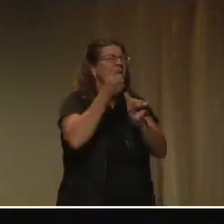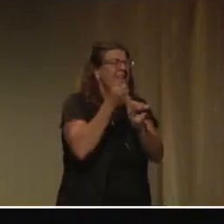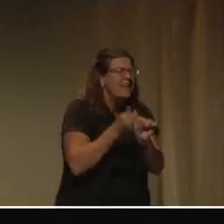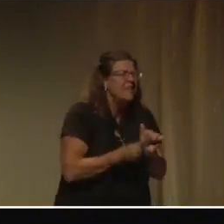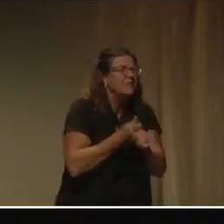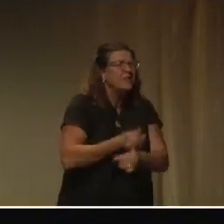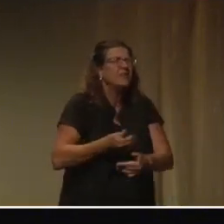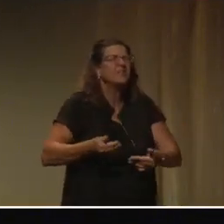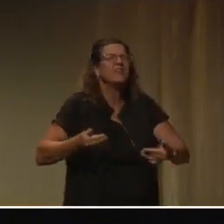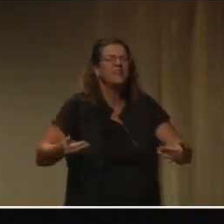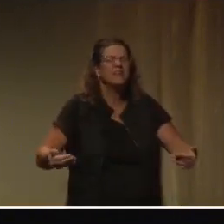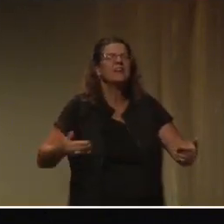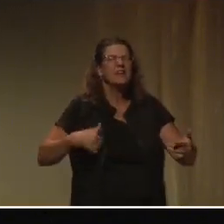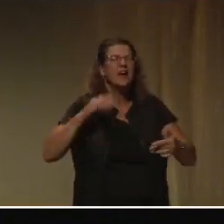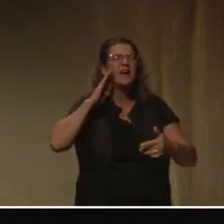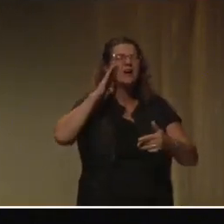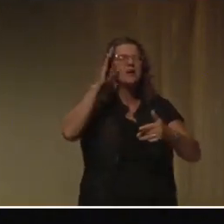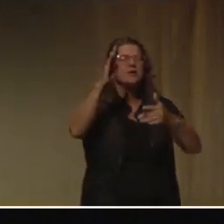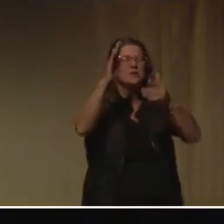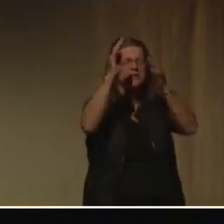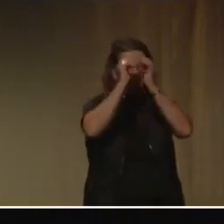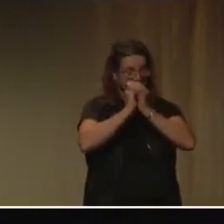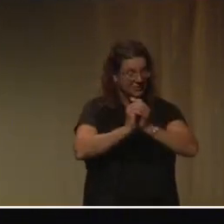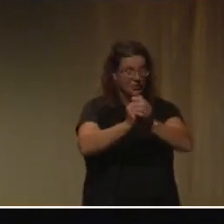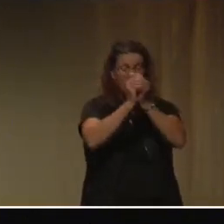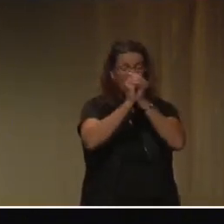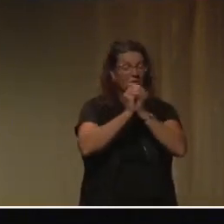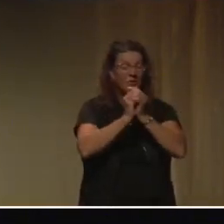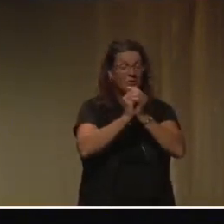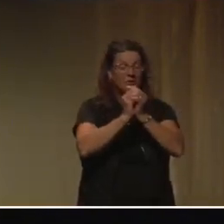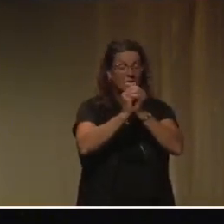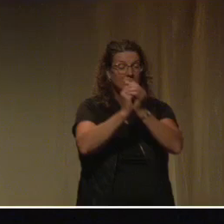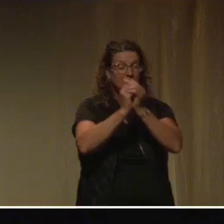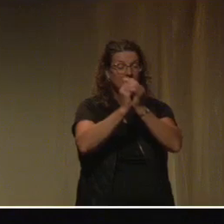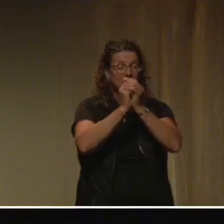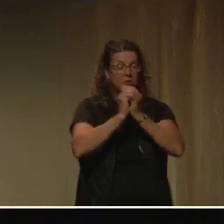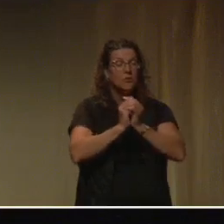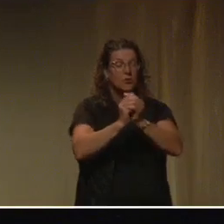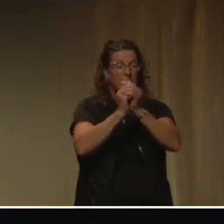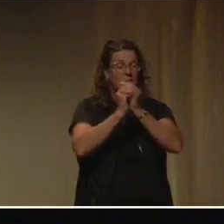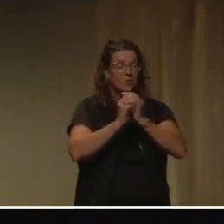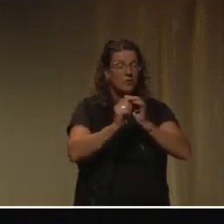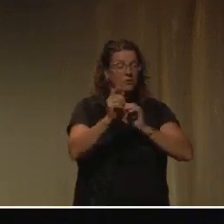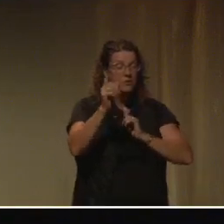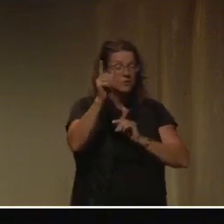everything, and I will adore you.